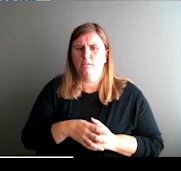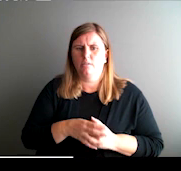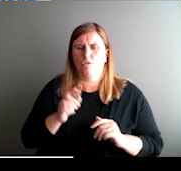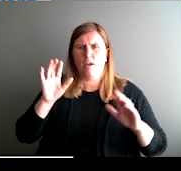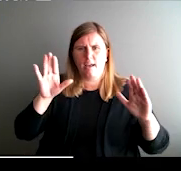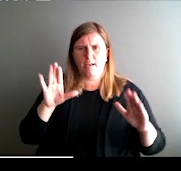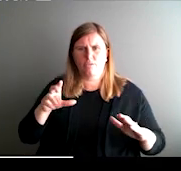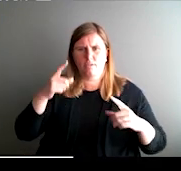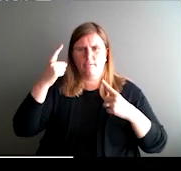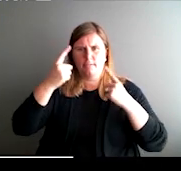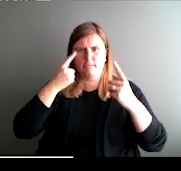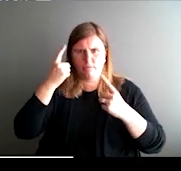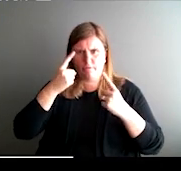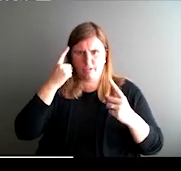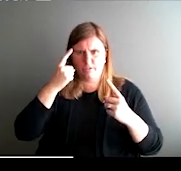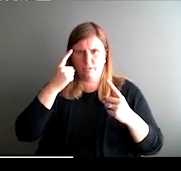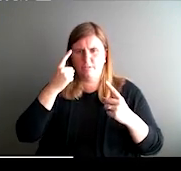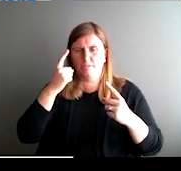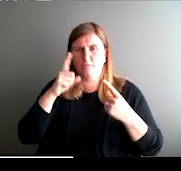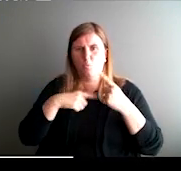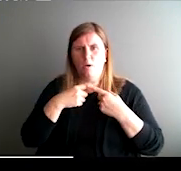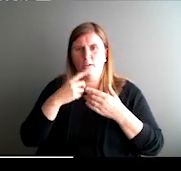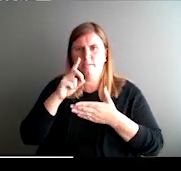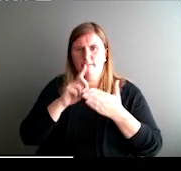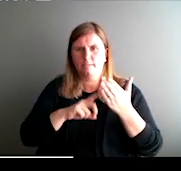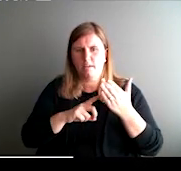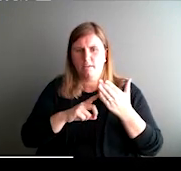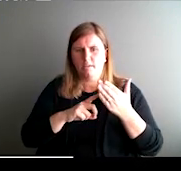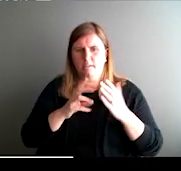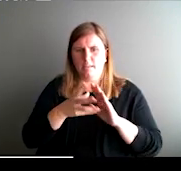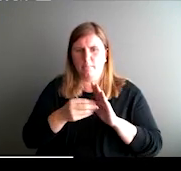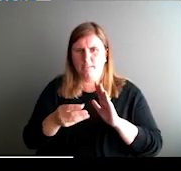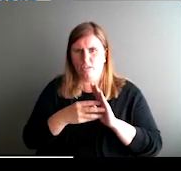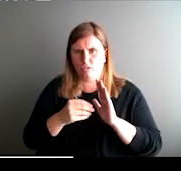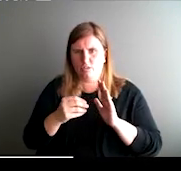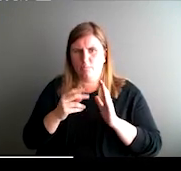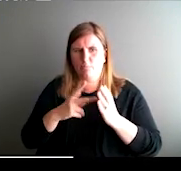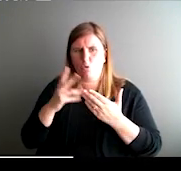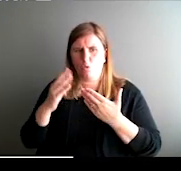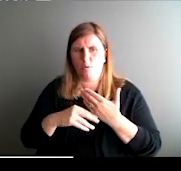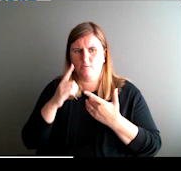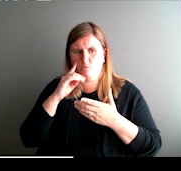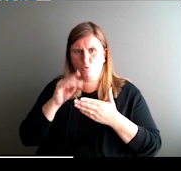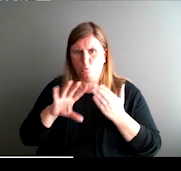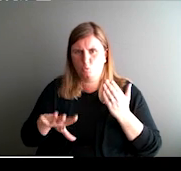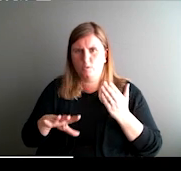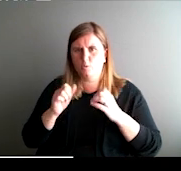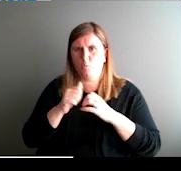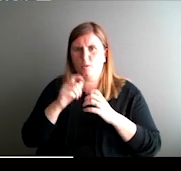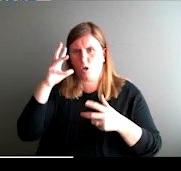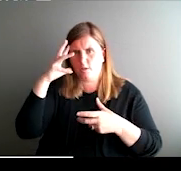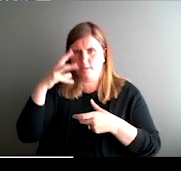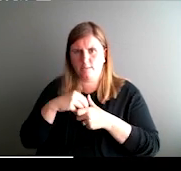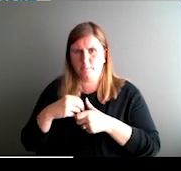excellent considerations when designing imitation programs for students with